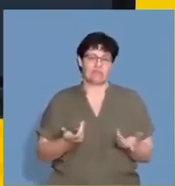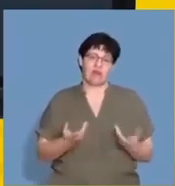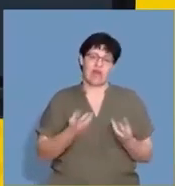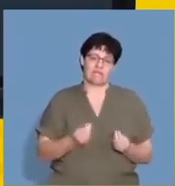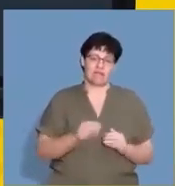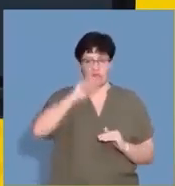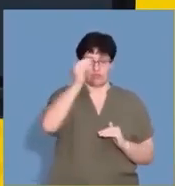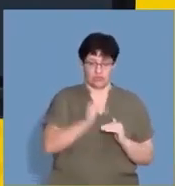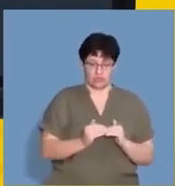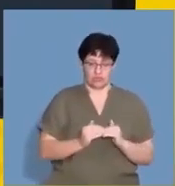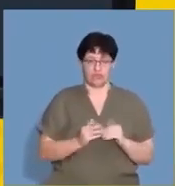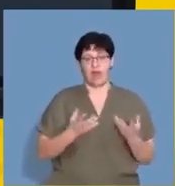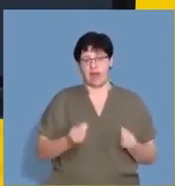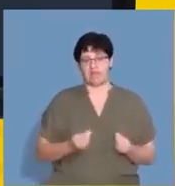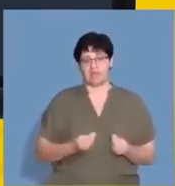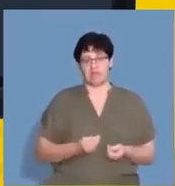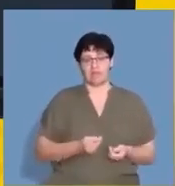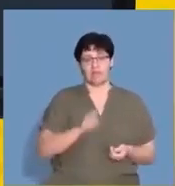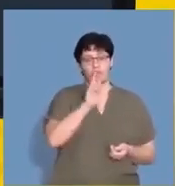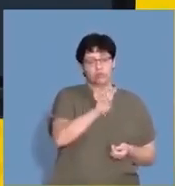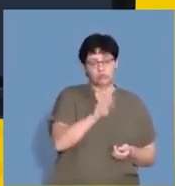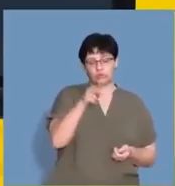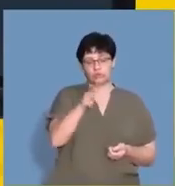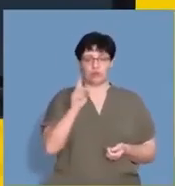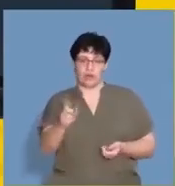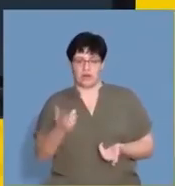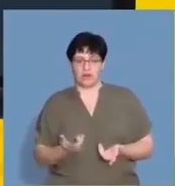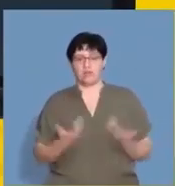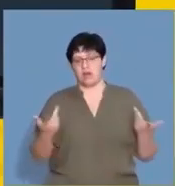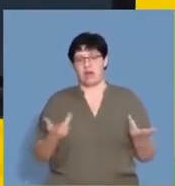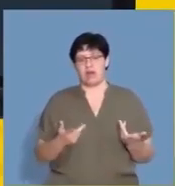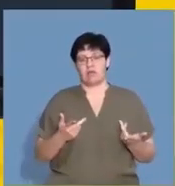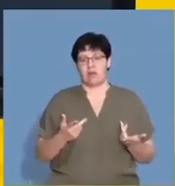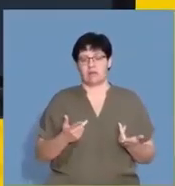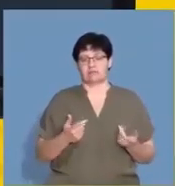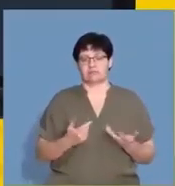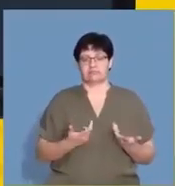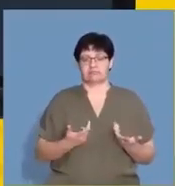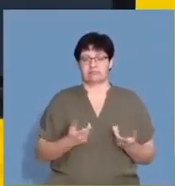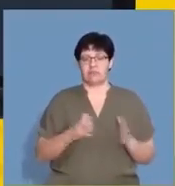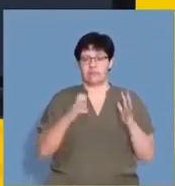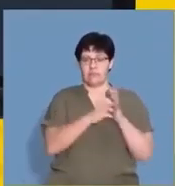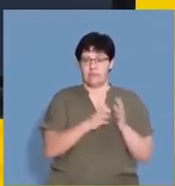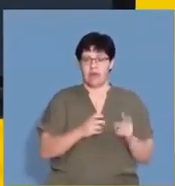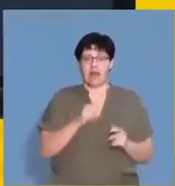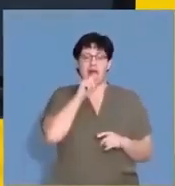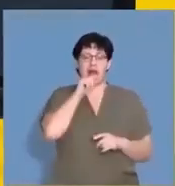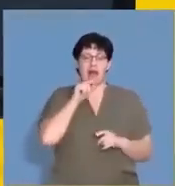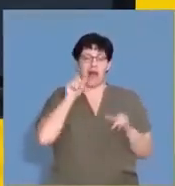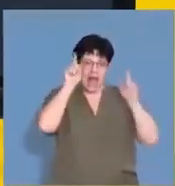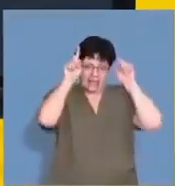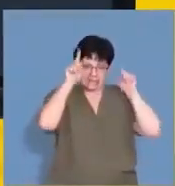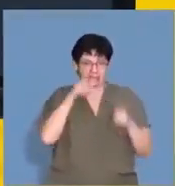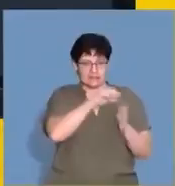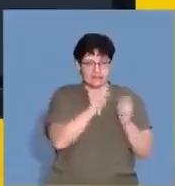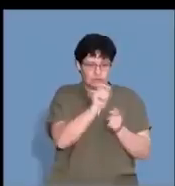we reduce, and you can have like 2 to 1. So say for example, I was drawing an ant. I'm going to enlarge this ant, but then my